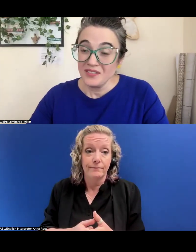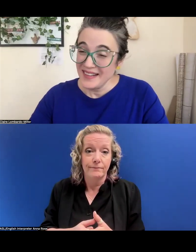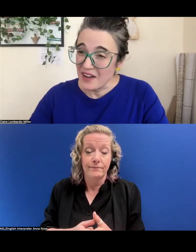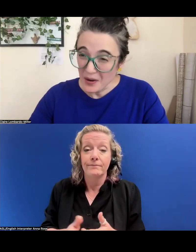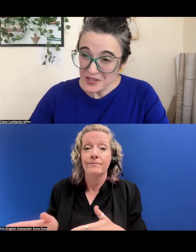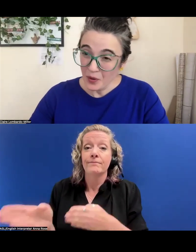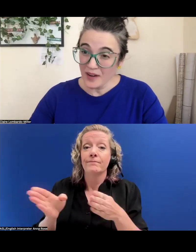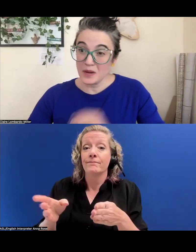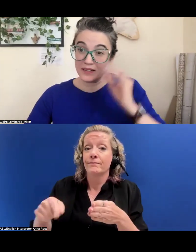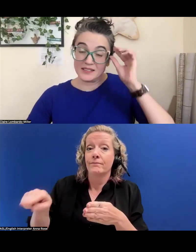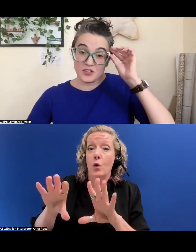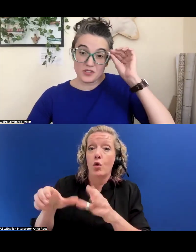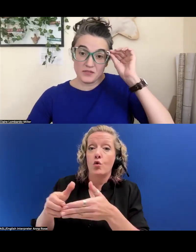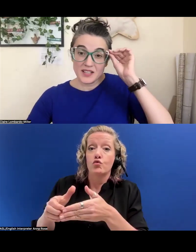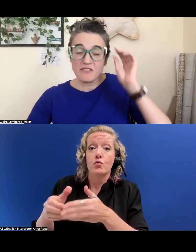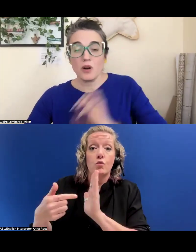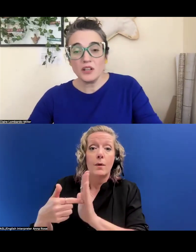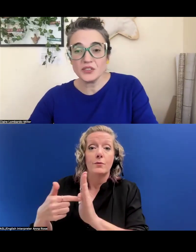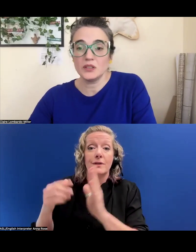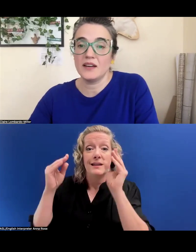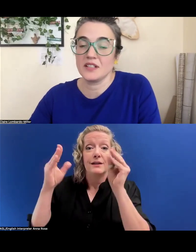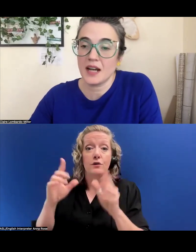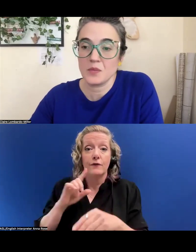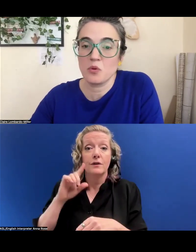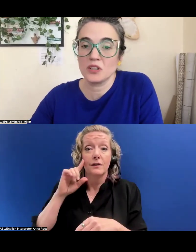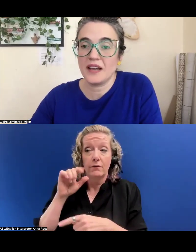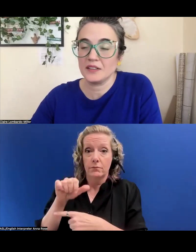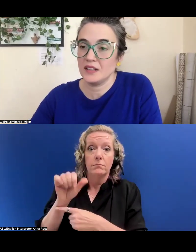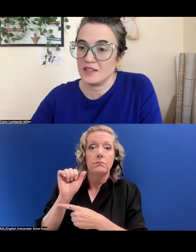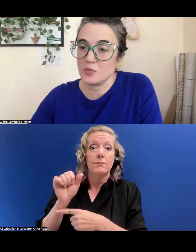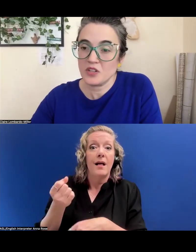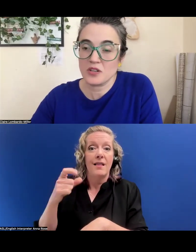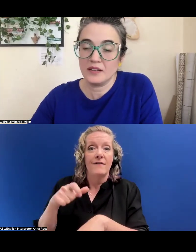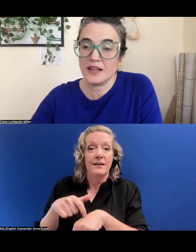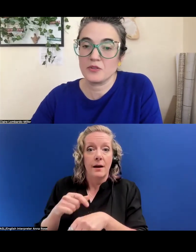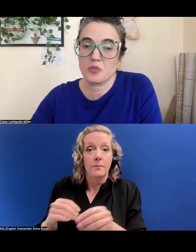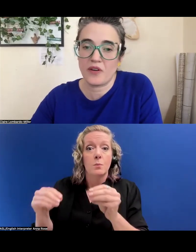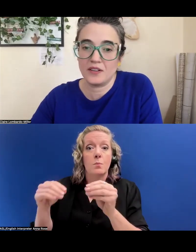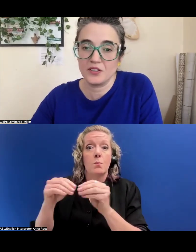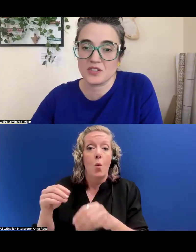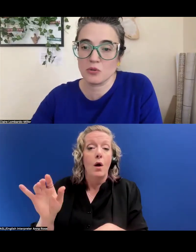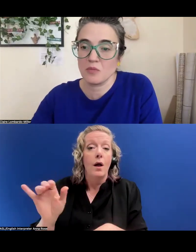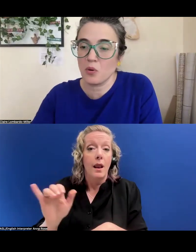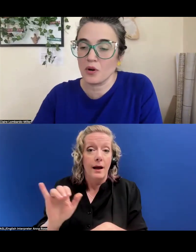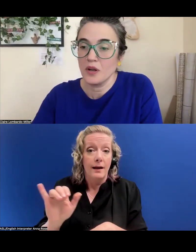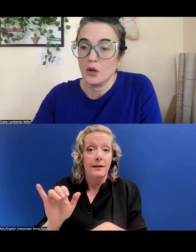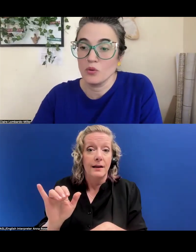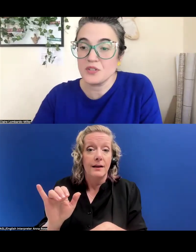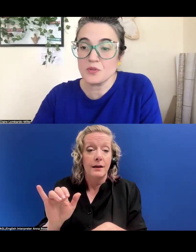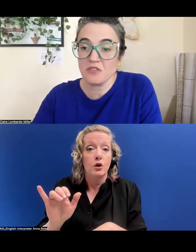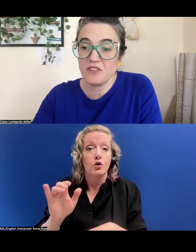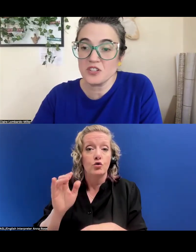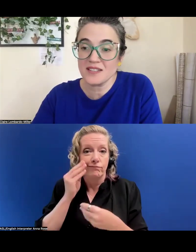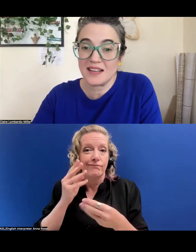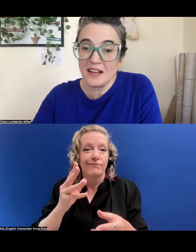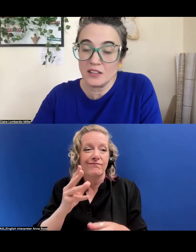Teachers of the deaf, I was surprised by this. Teachers of the deaf were also 11 times more likely than speech and language pathologists to report